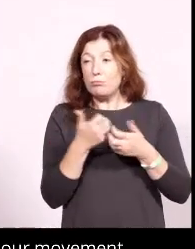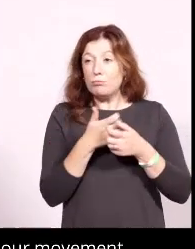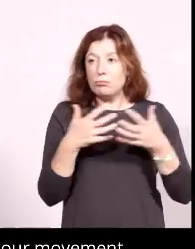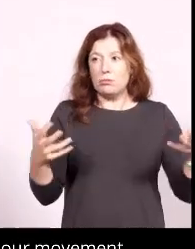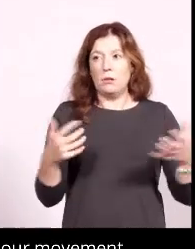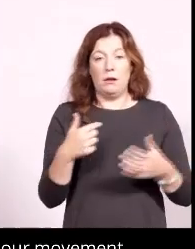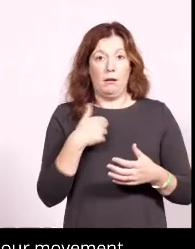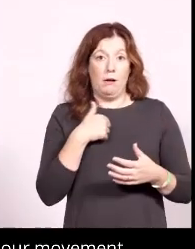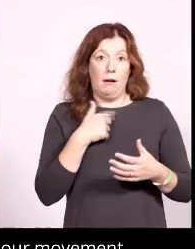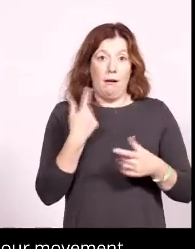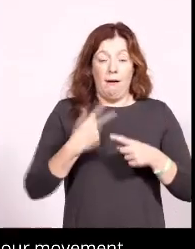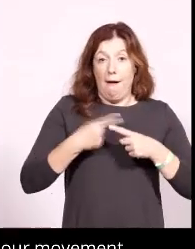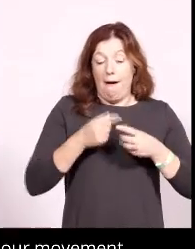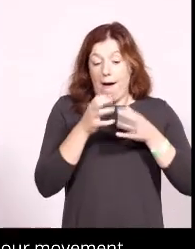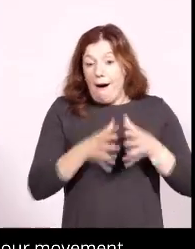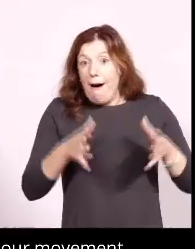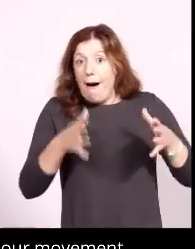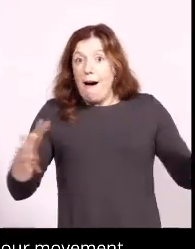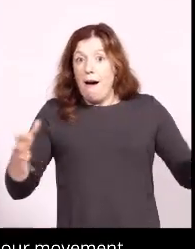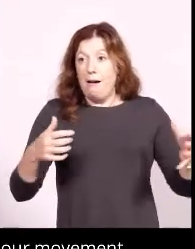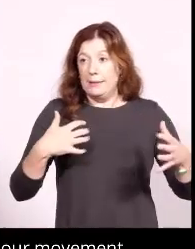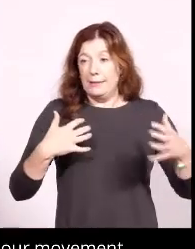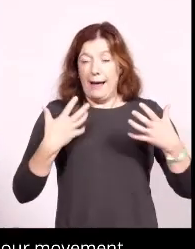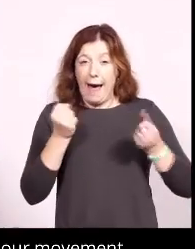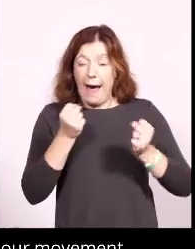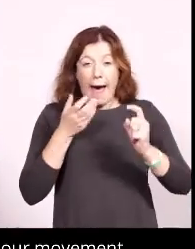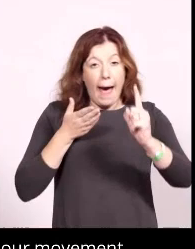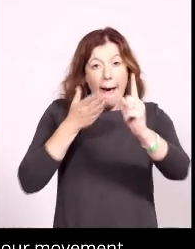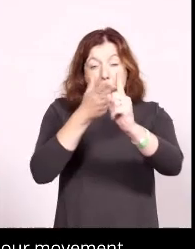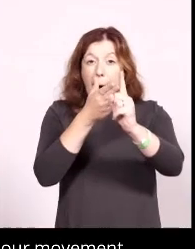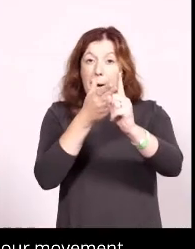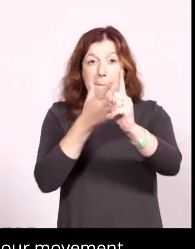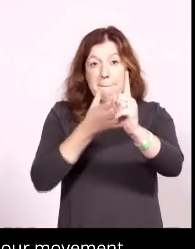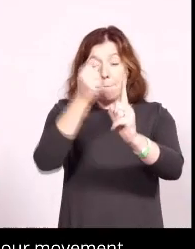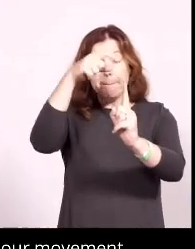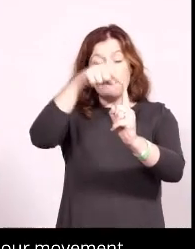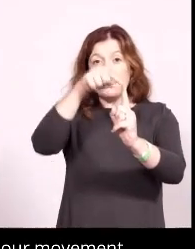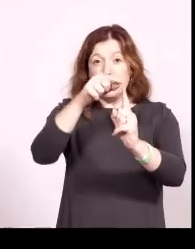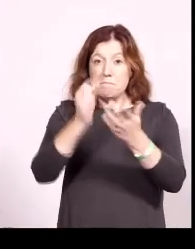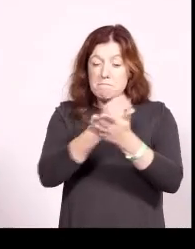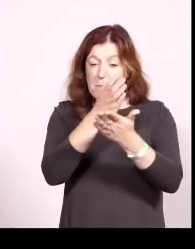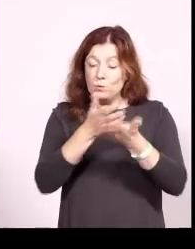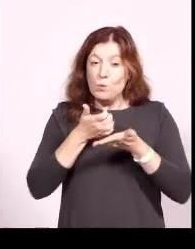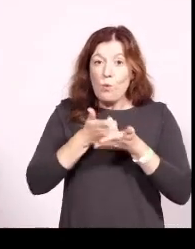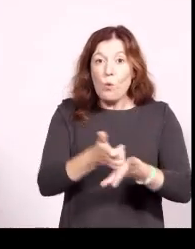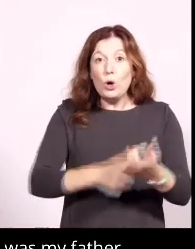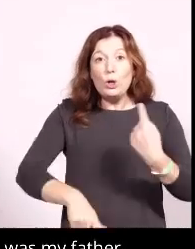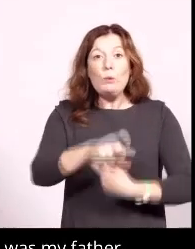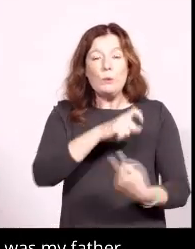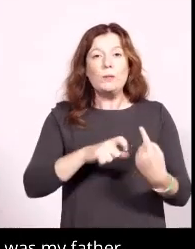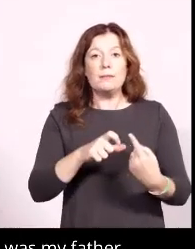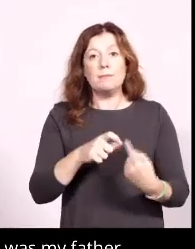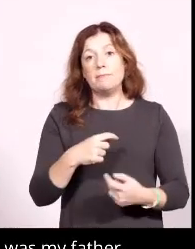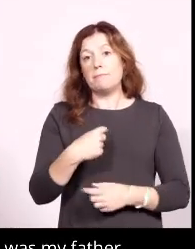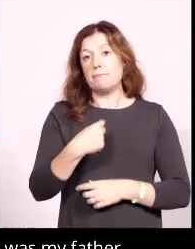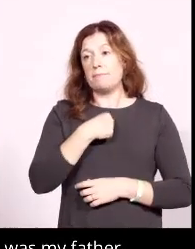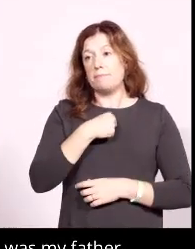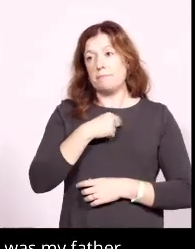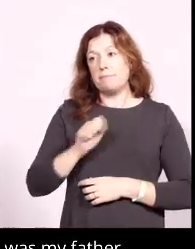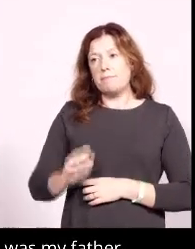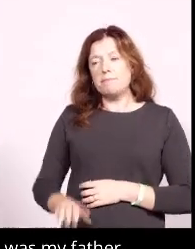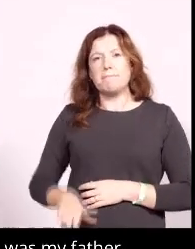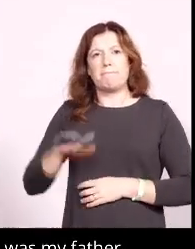growing fast, with huge ambitions for our movement and the communities that we serve. Growing up,